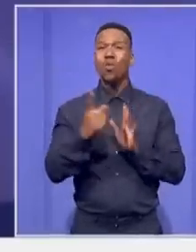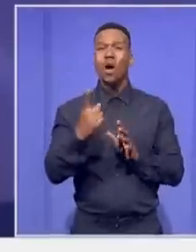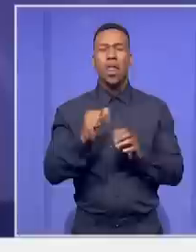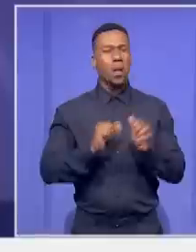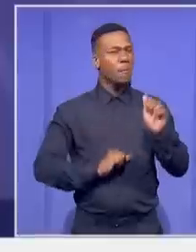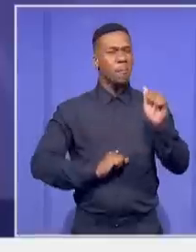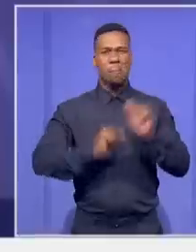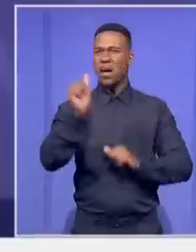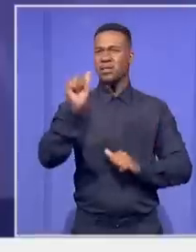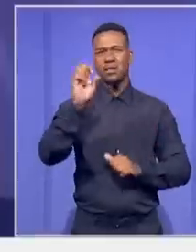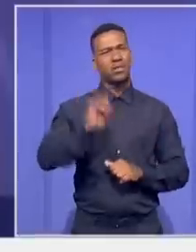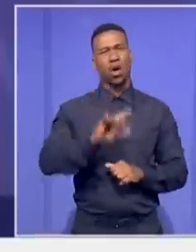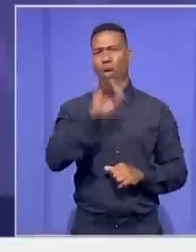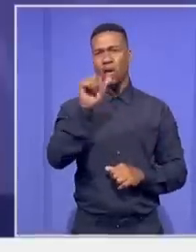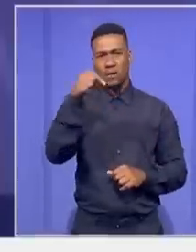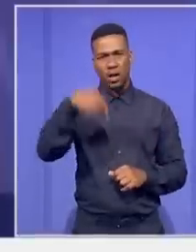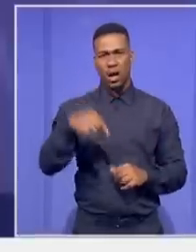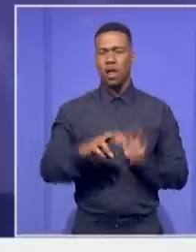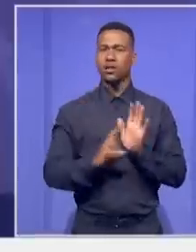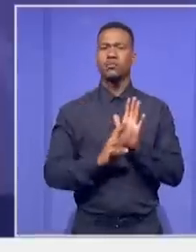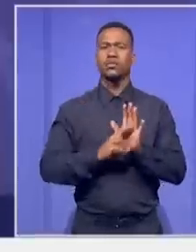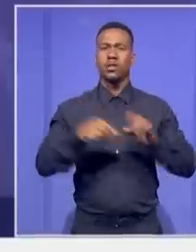Africa.